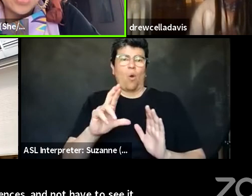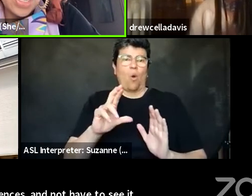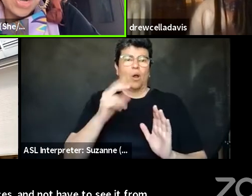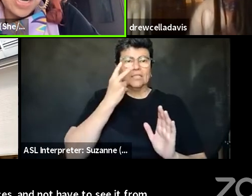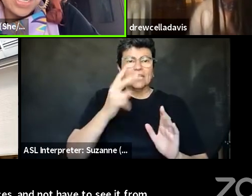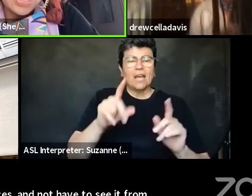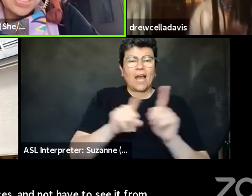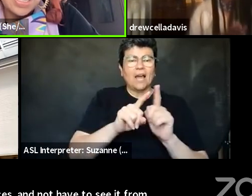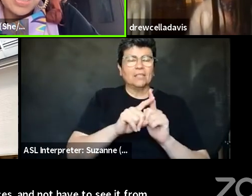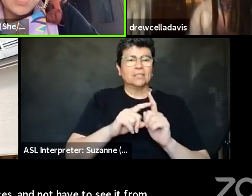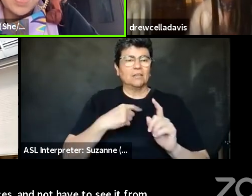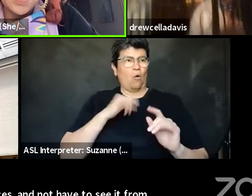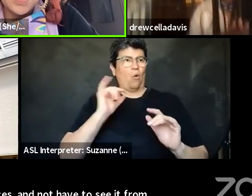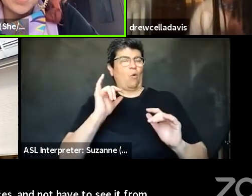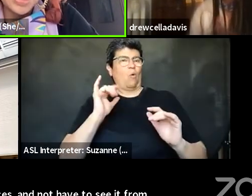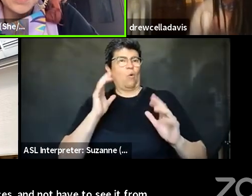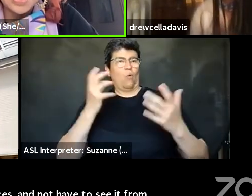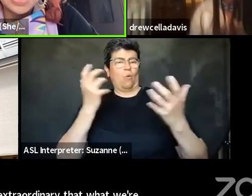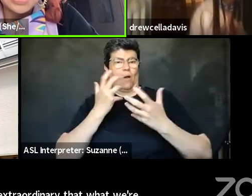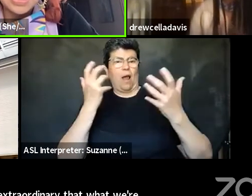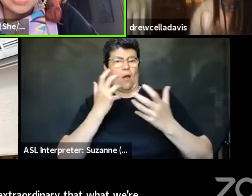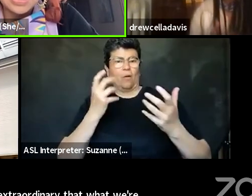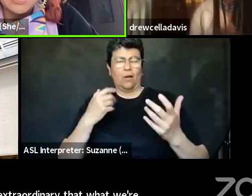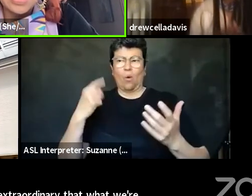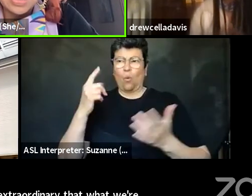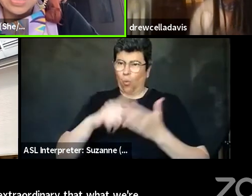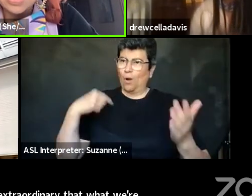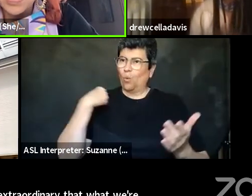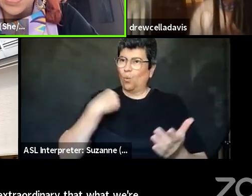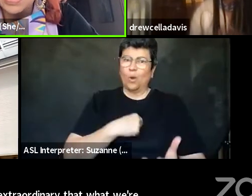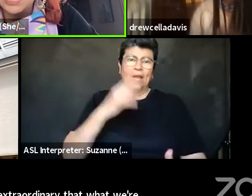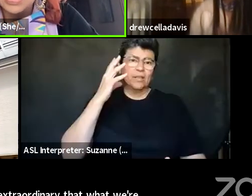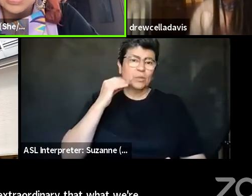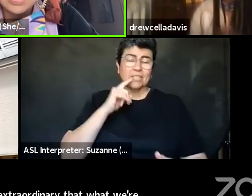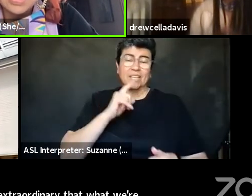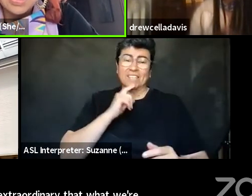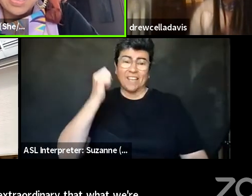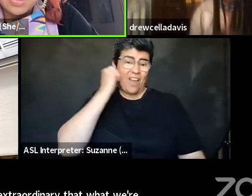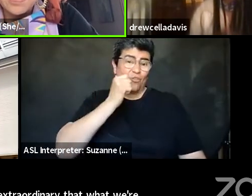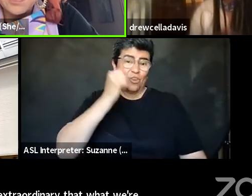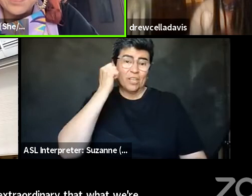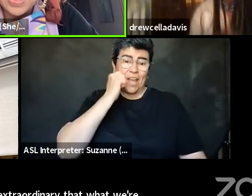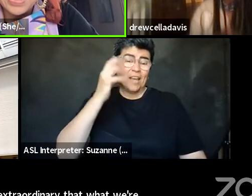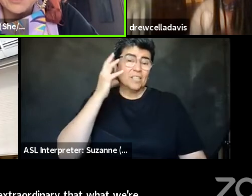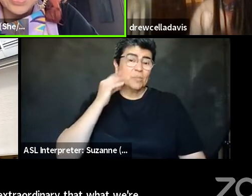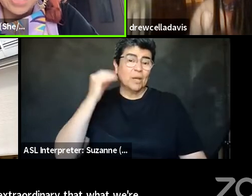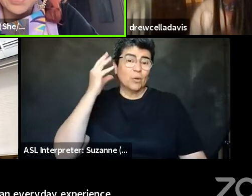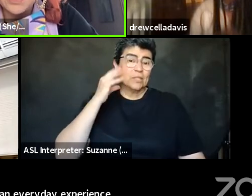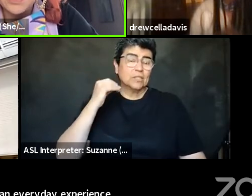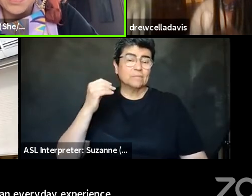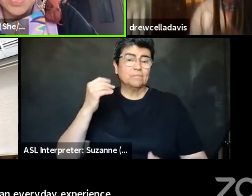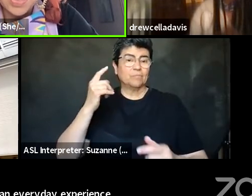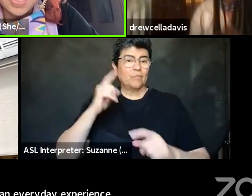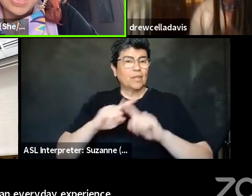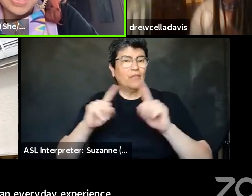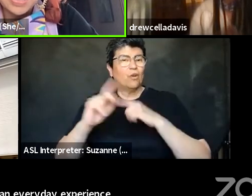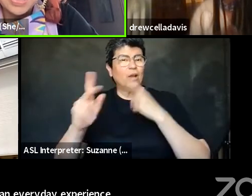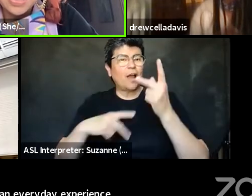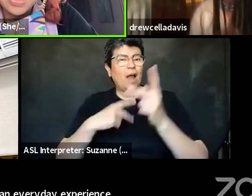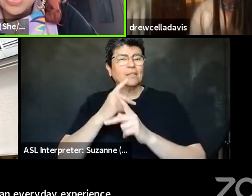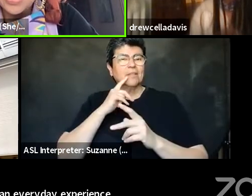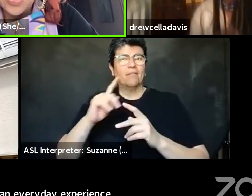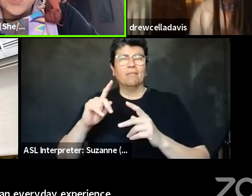as extraordinary, that what we're experiencing is an everyday experience in different types of